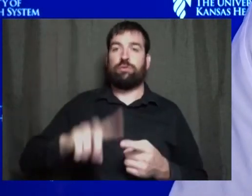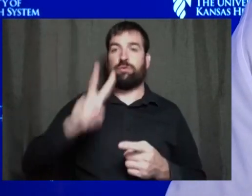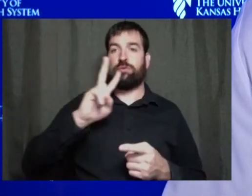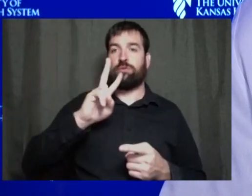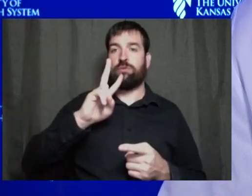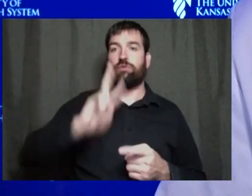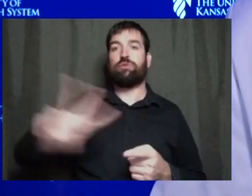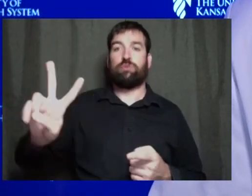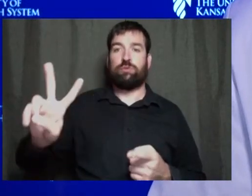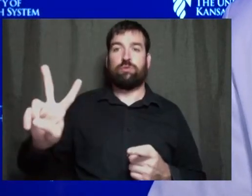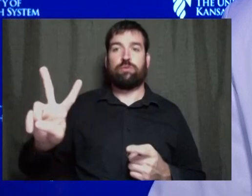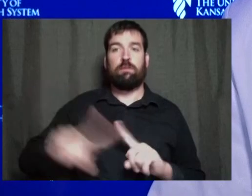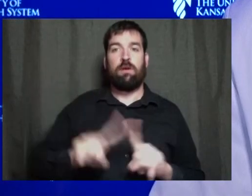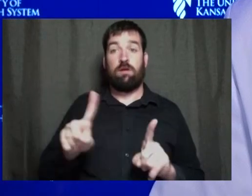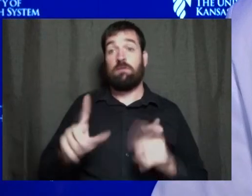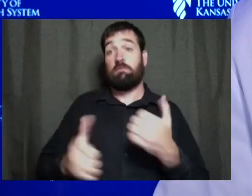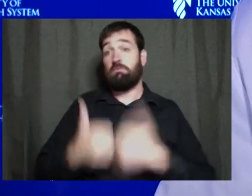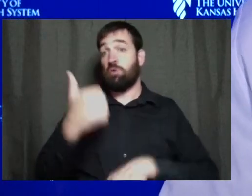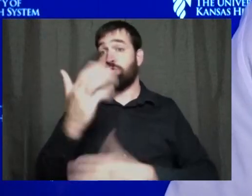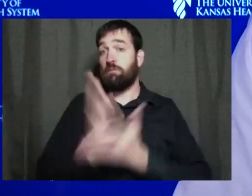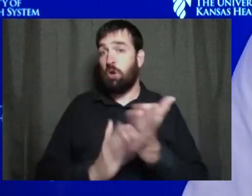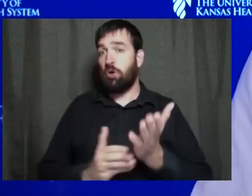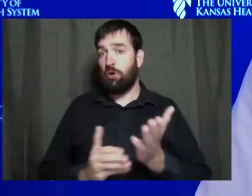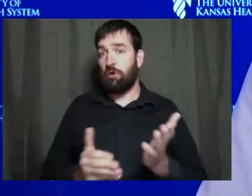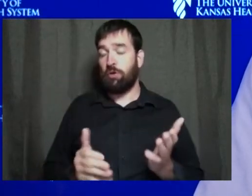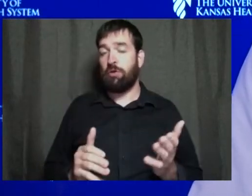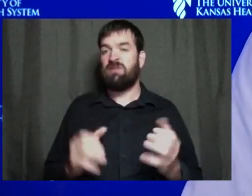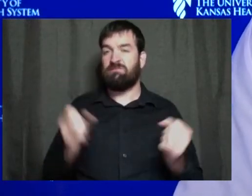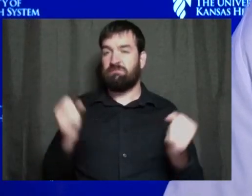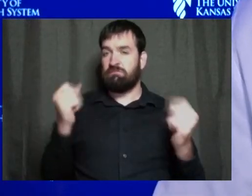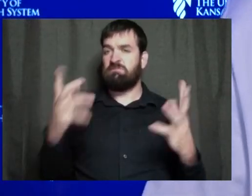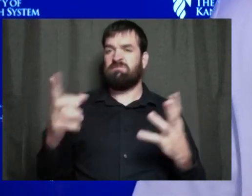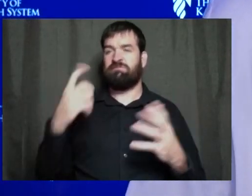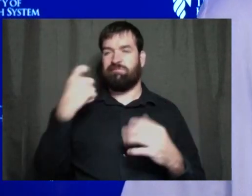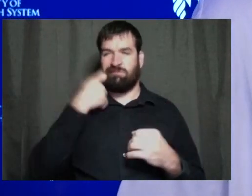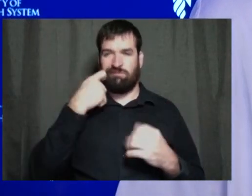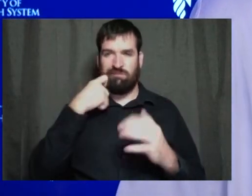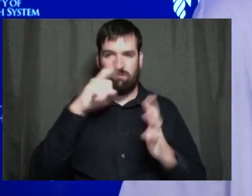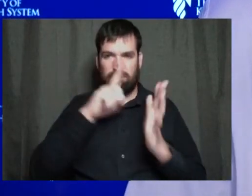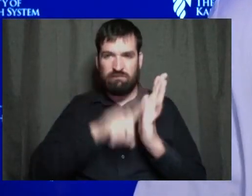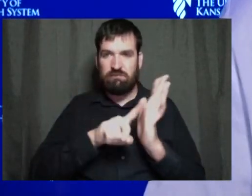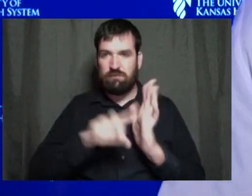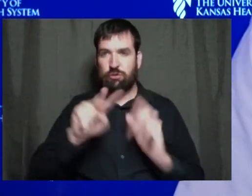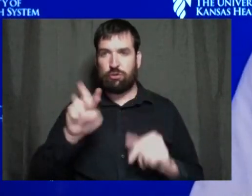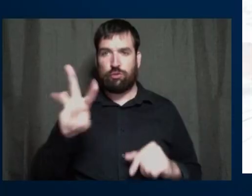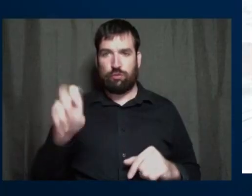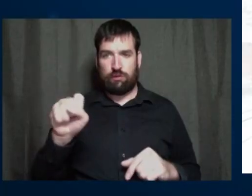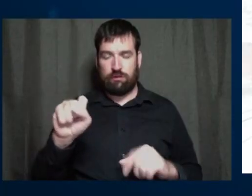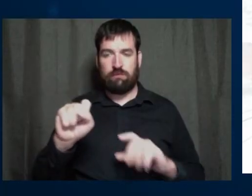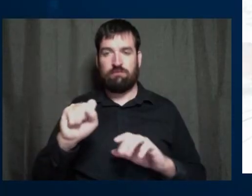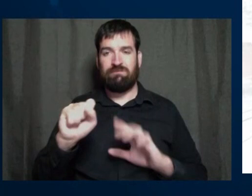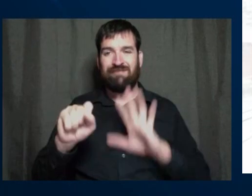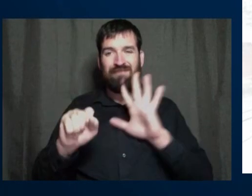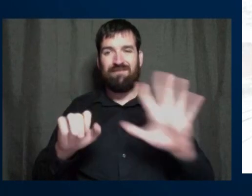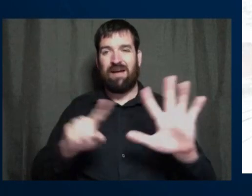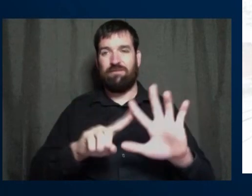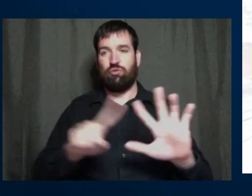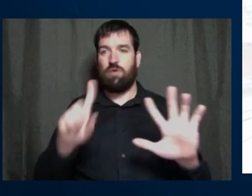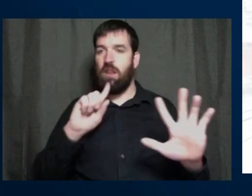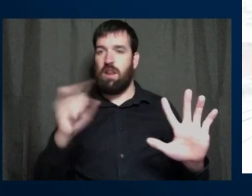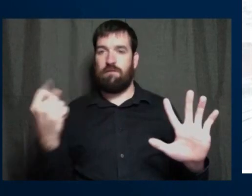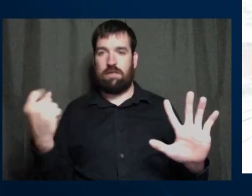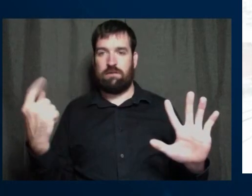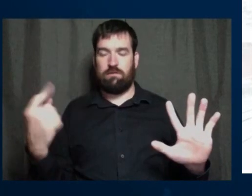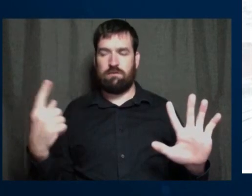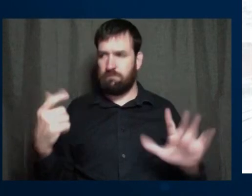But I think for the most part, a lot of recent news is the 5 to 11. So. Emily has a question. Is there any